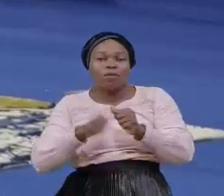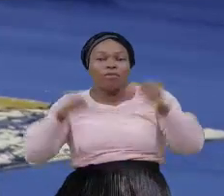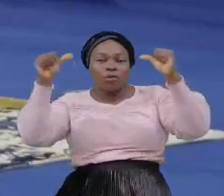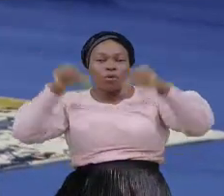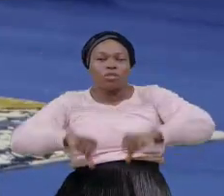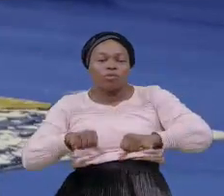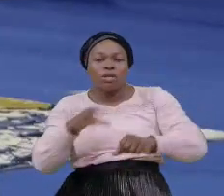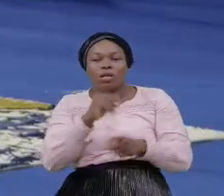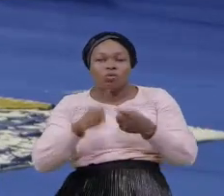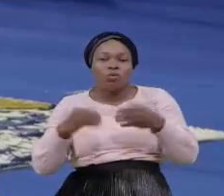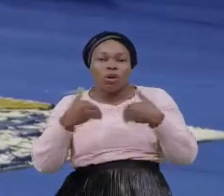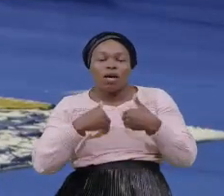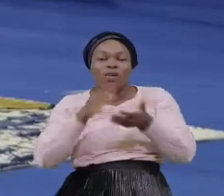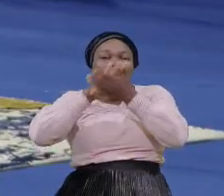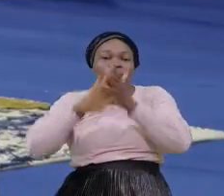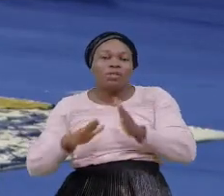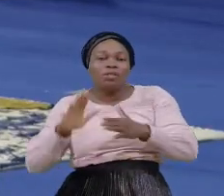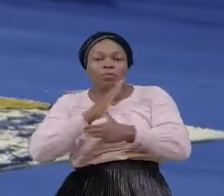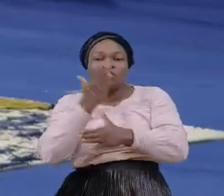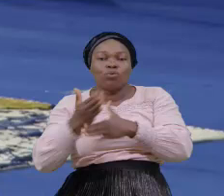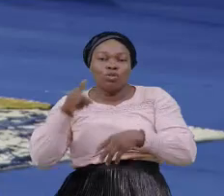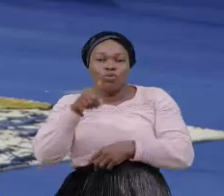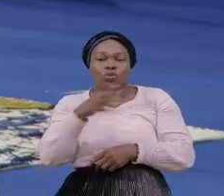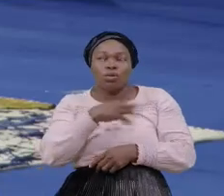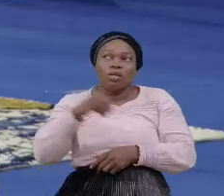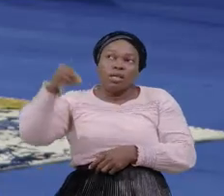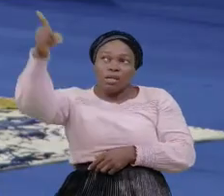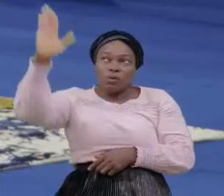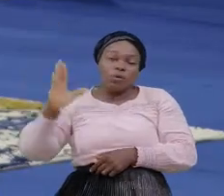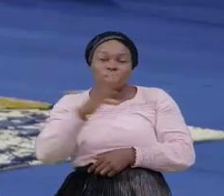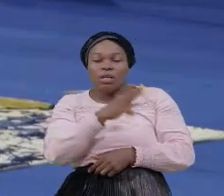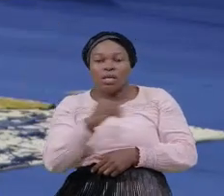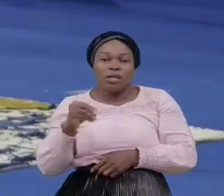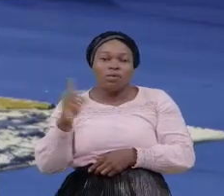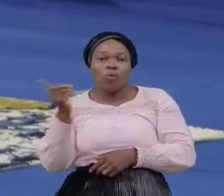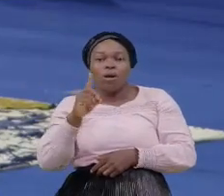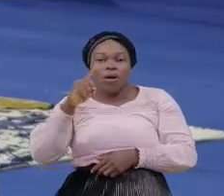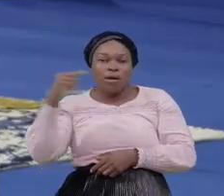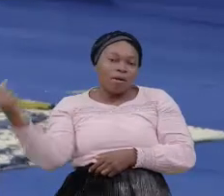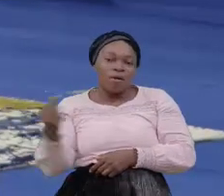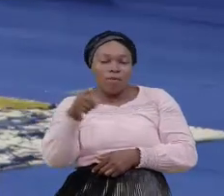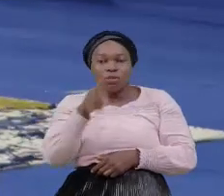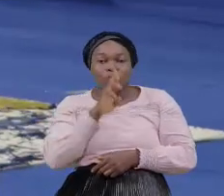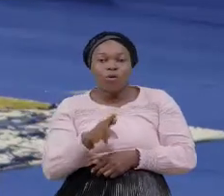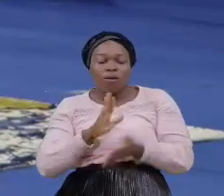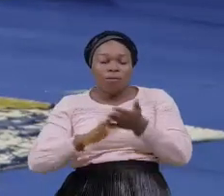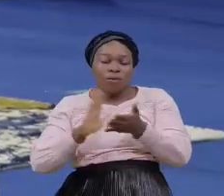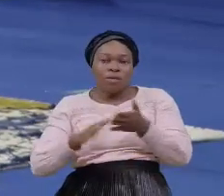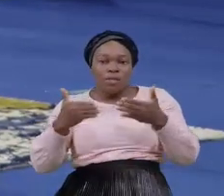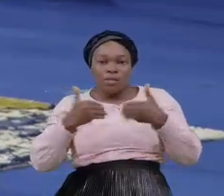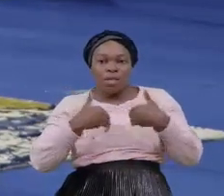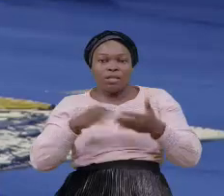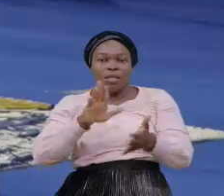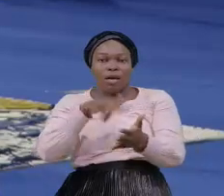peace between you and God. Wherever you are, forgiveness has arrived, salvation has